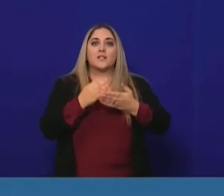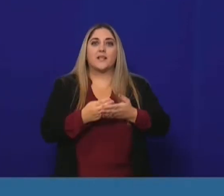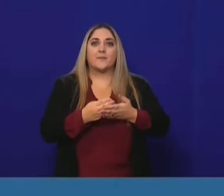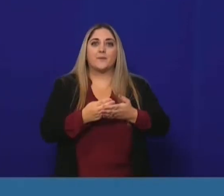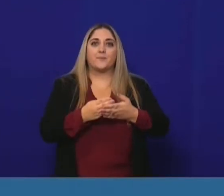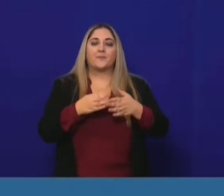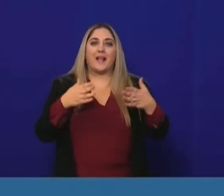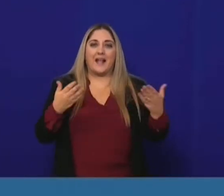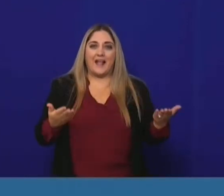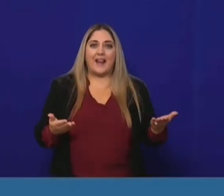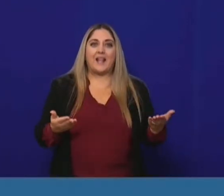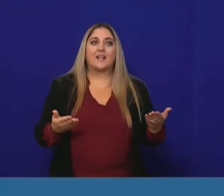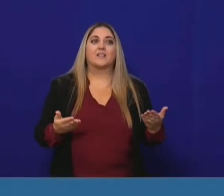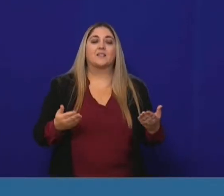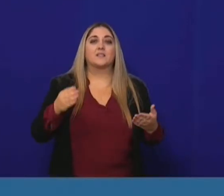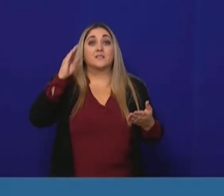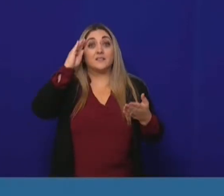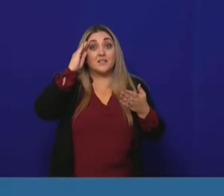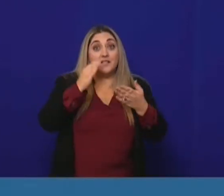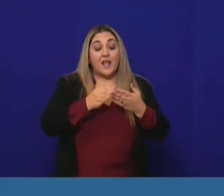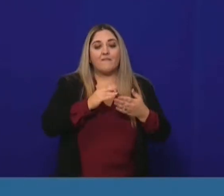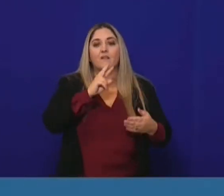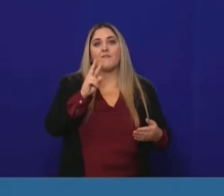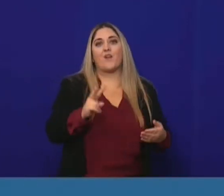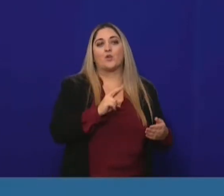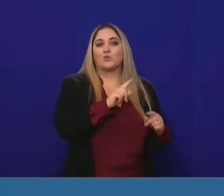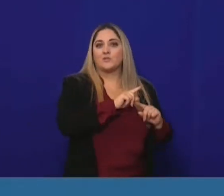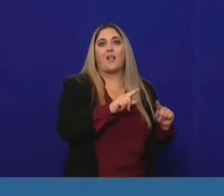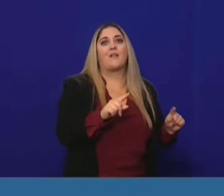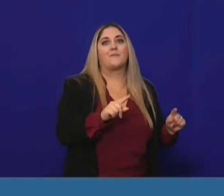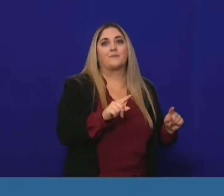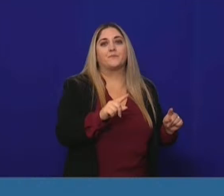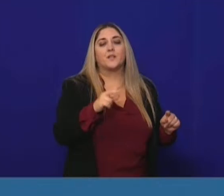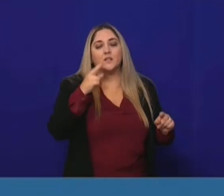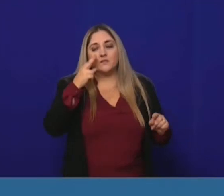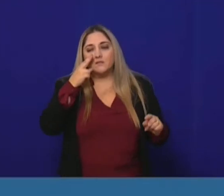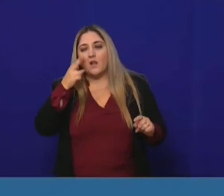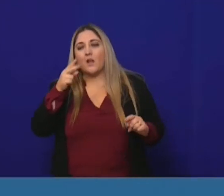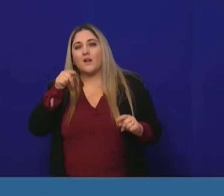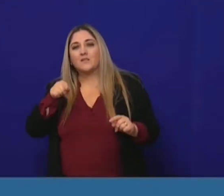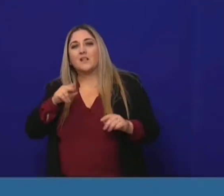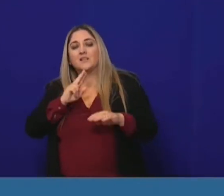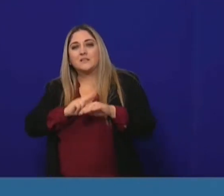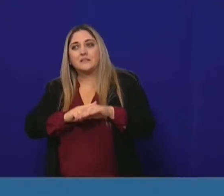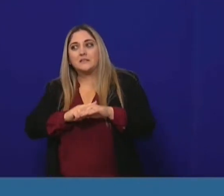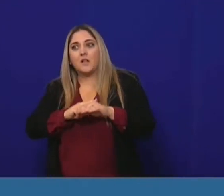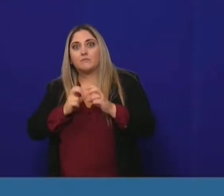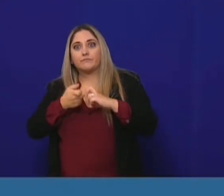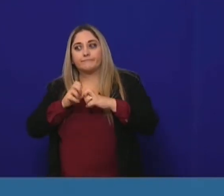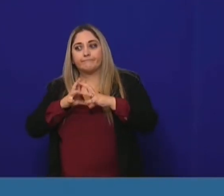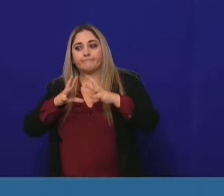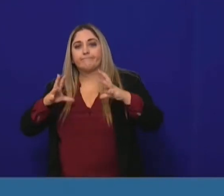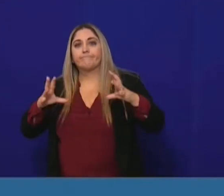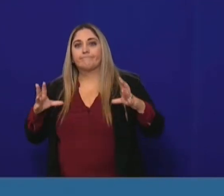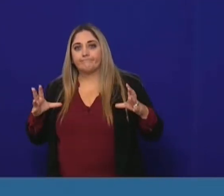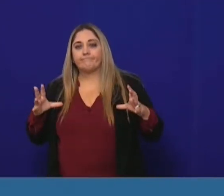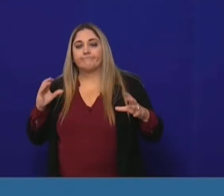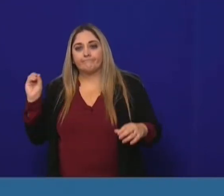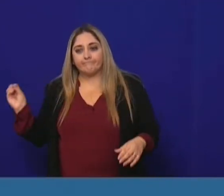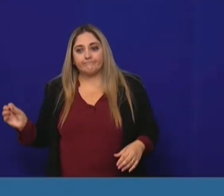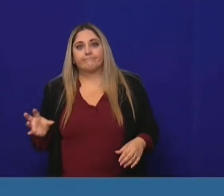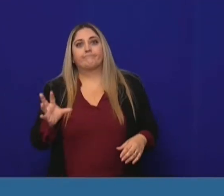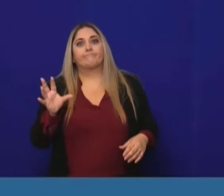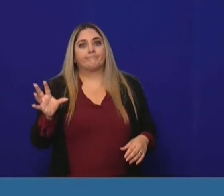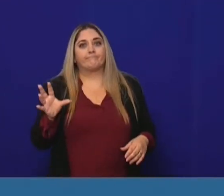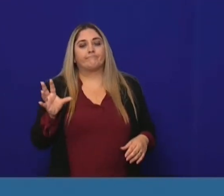bekk aħna nkun qegħdin nipproteġuhom minn virus li bħalma qegħdin naraw jista' jkollu konsegwenzi fuq persuni fuq kulħadd